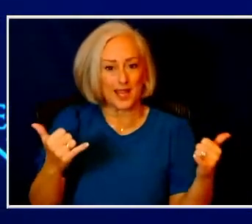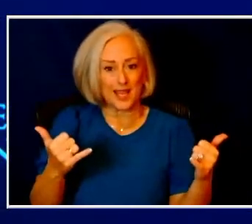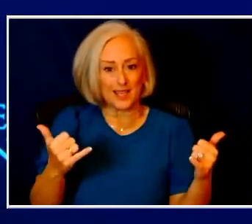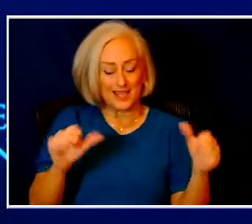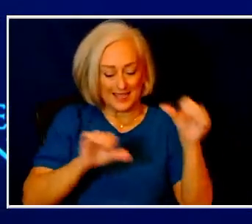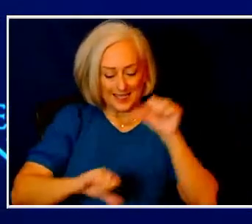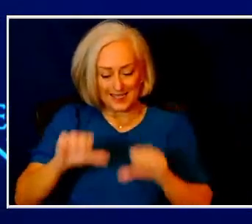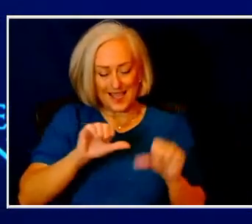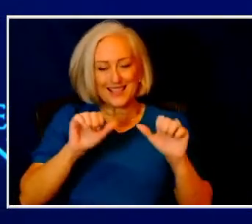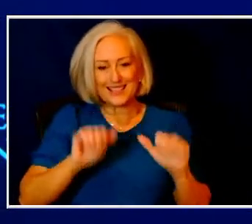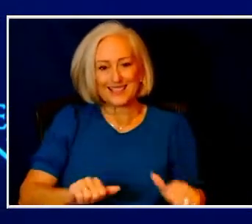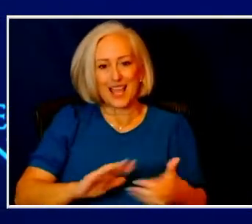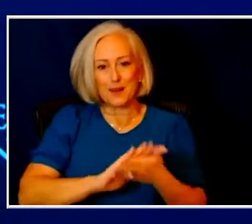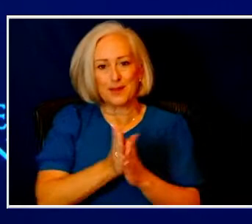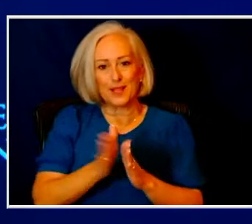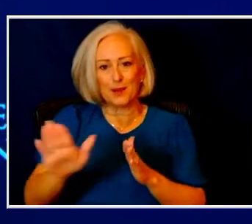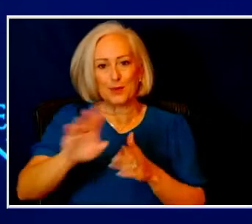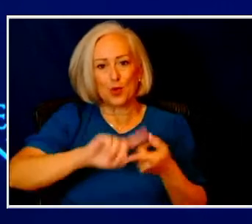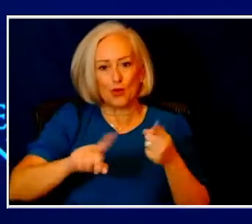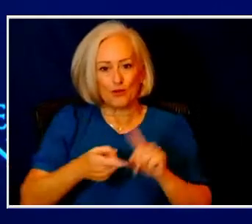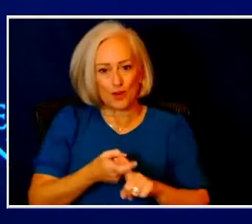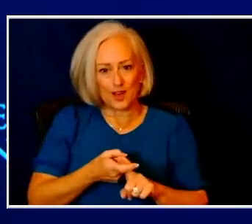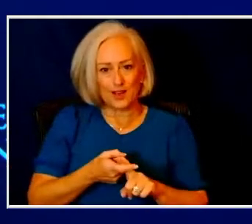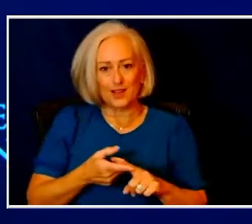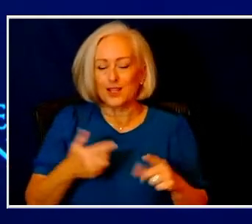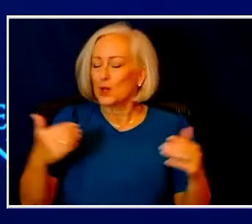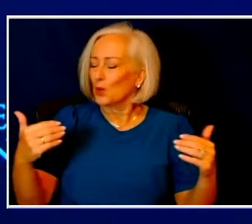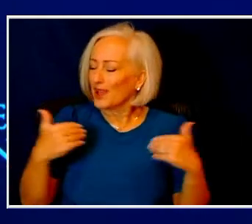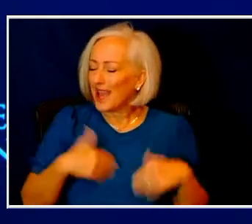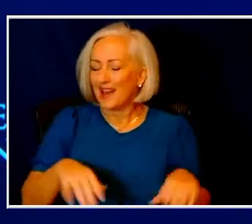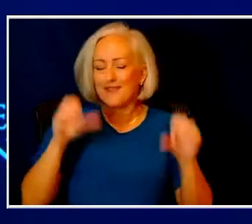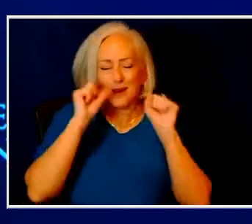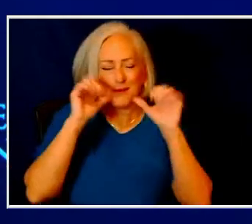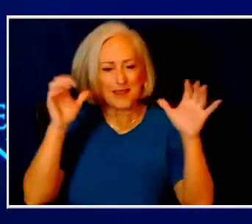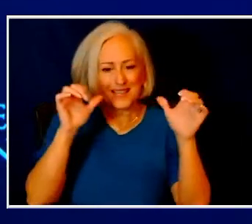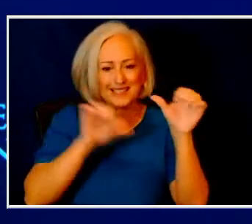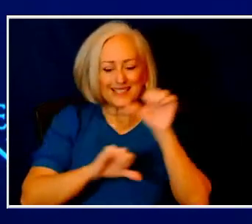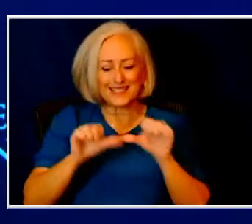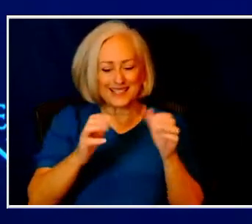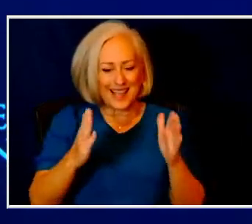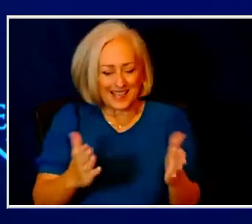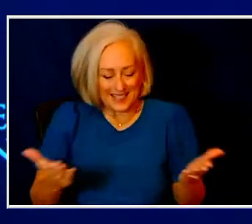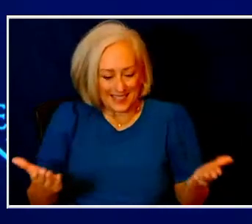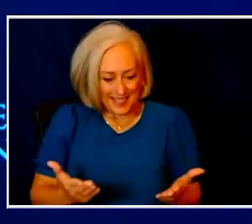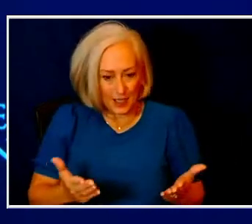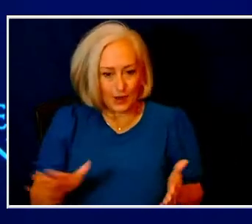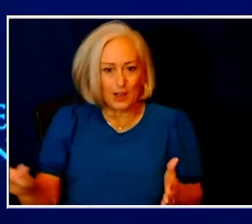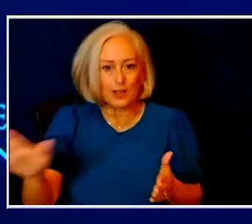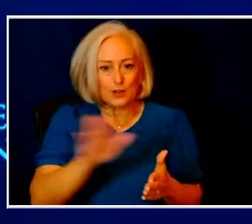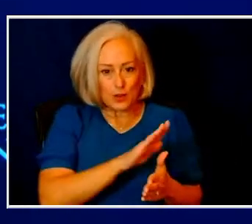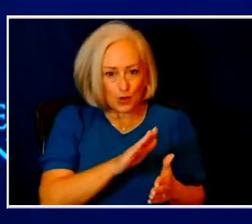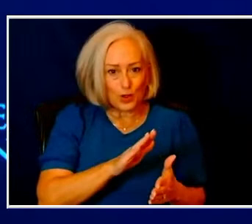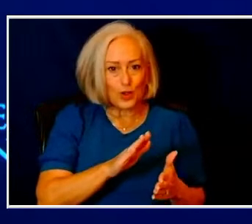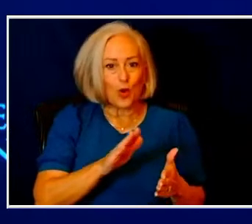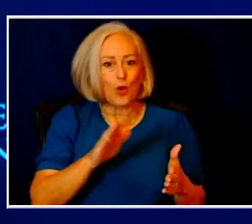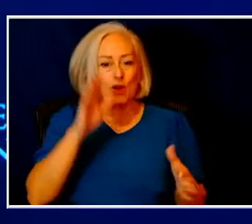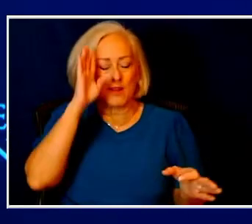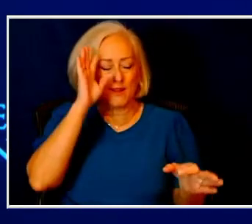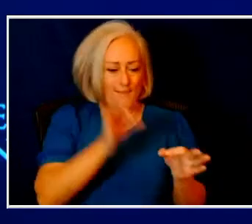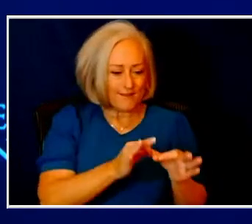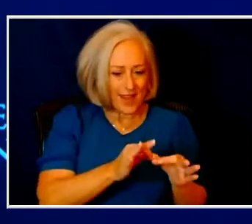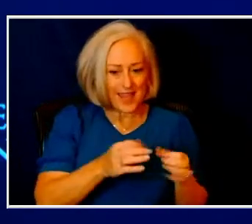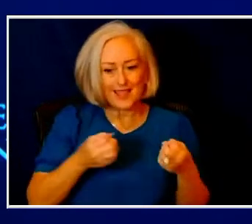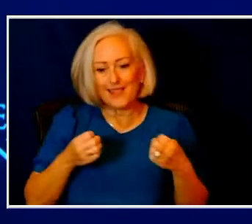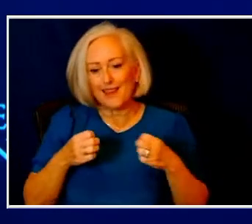friend. And we have great scientists here. That combination of your great faith and efforts, hope, and